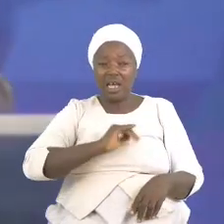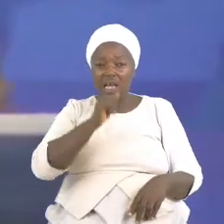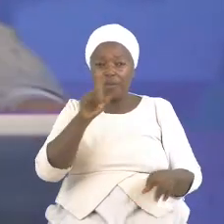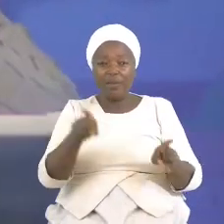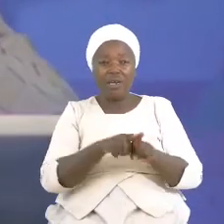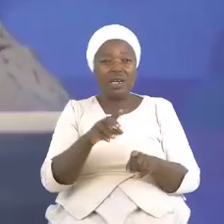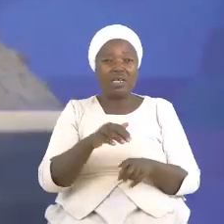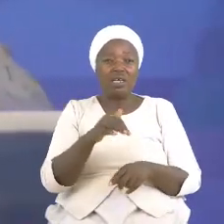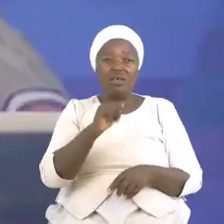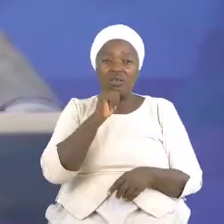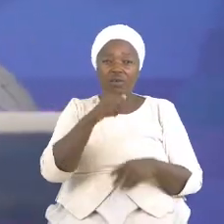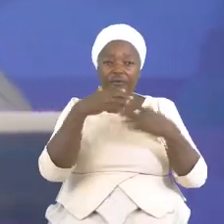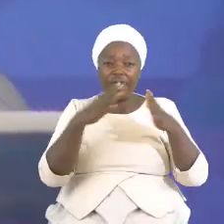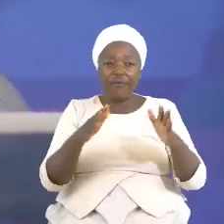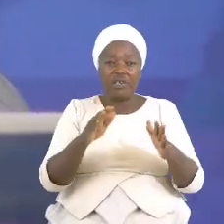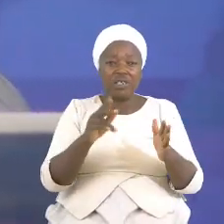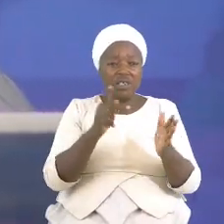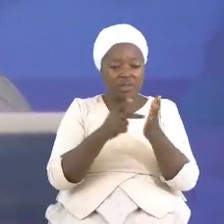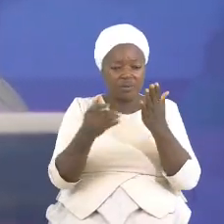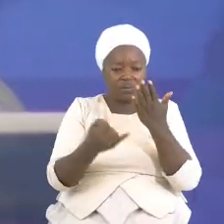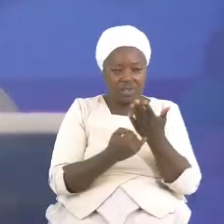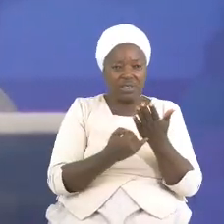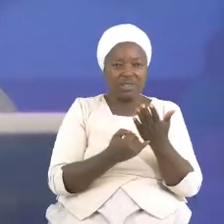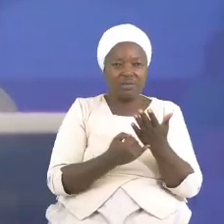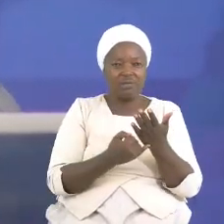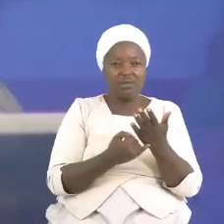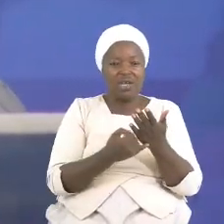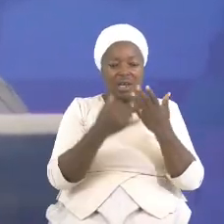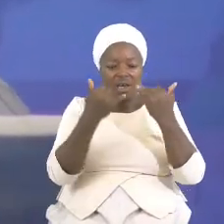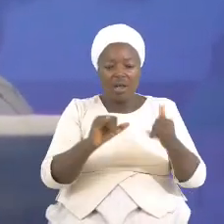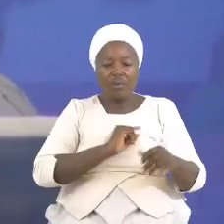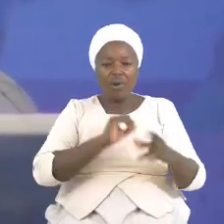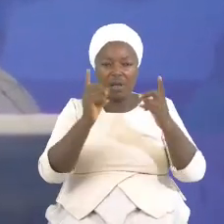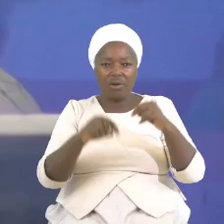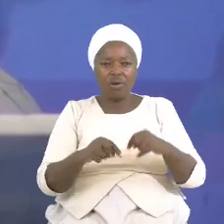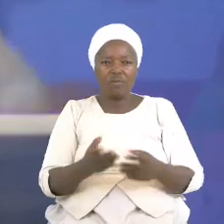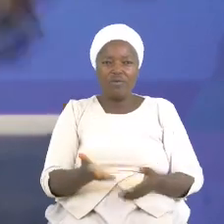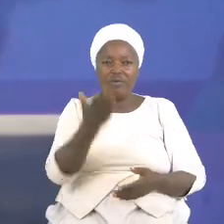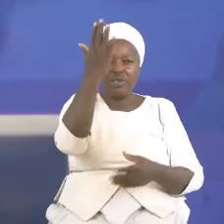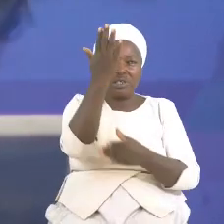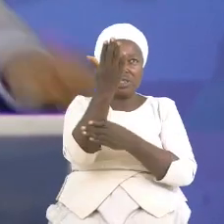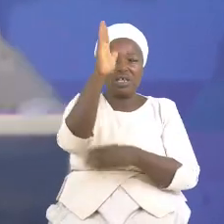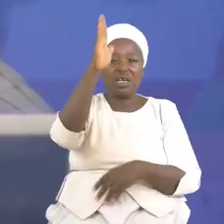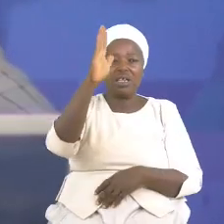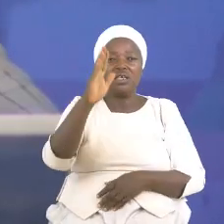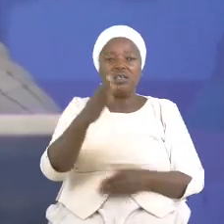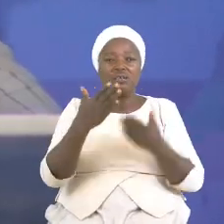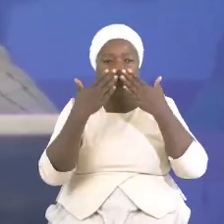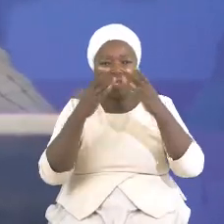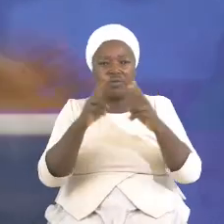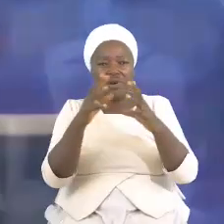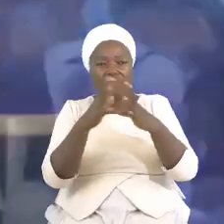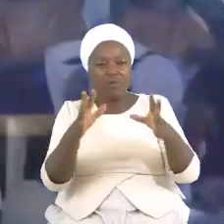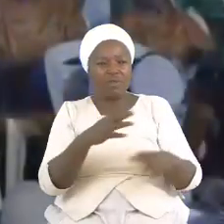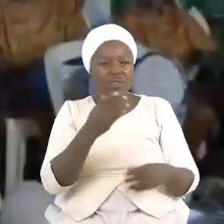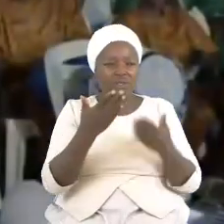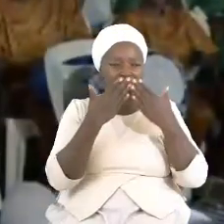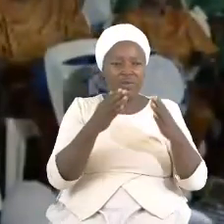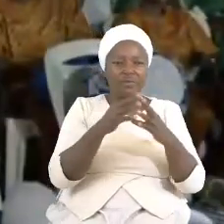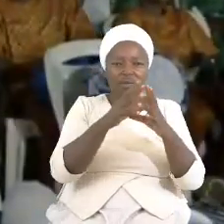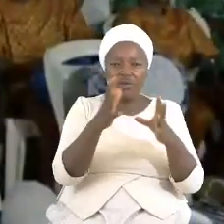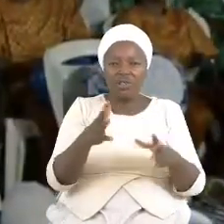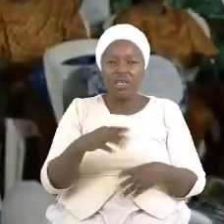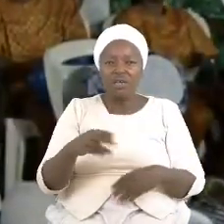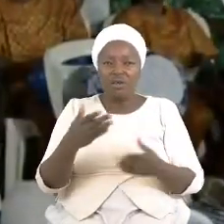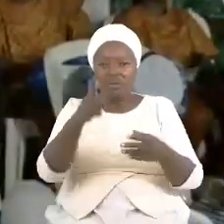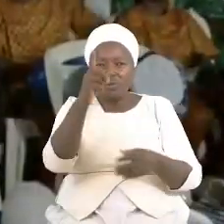hand. Raise up that hand. God bless you there. God bless you there. Thank you very much, dear. Thank you very much, dear. God bless you. The Lord has